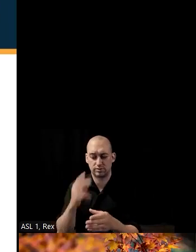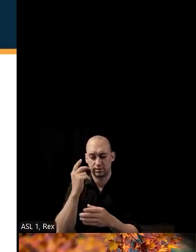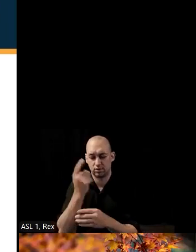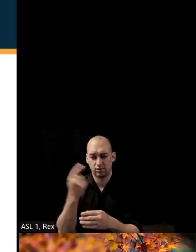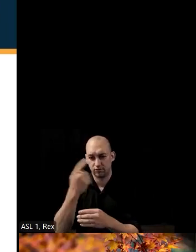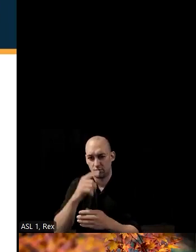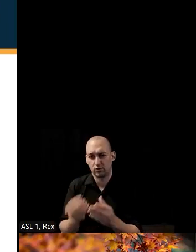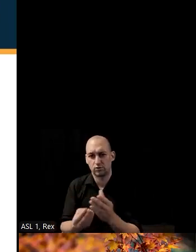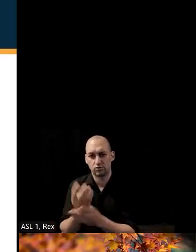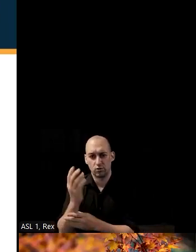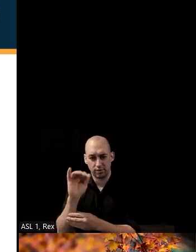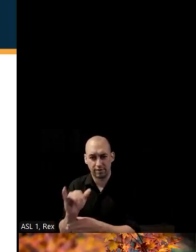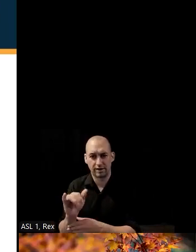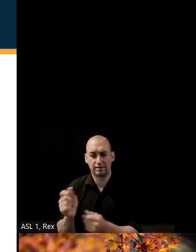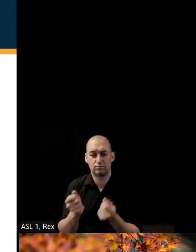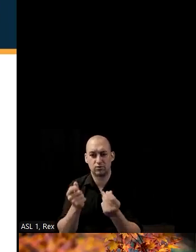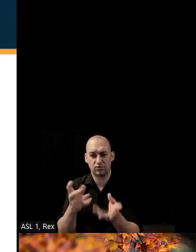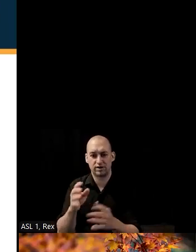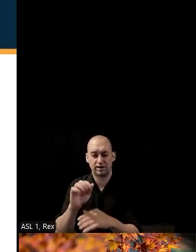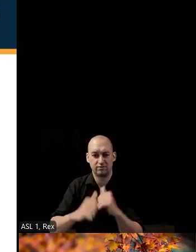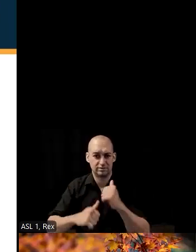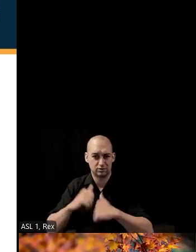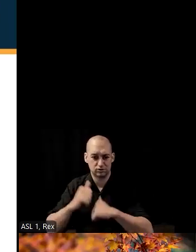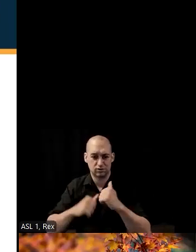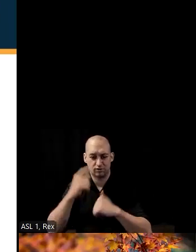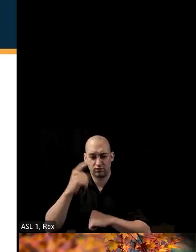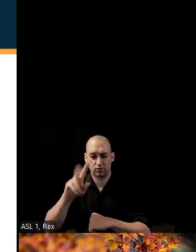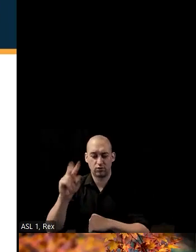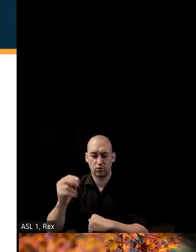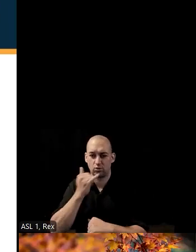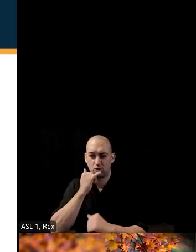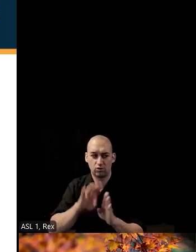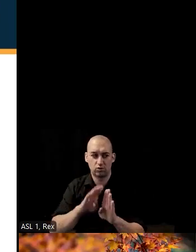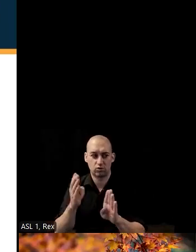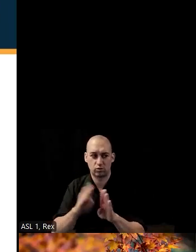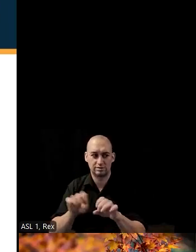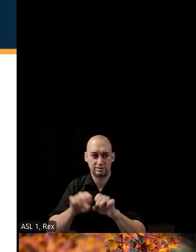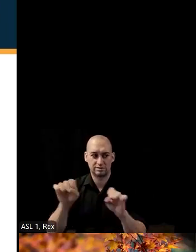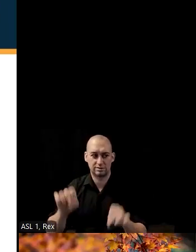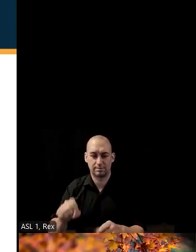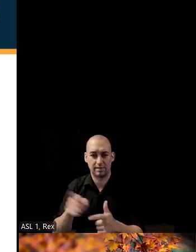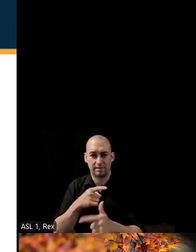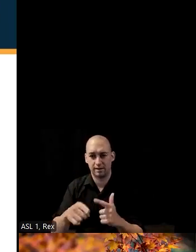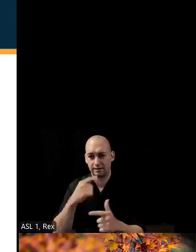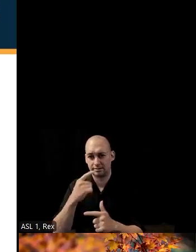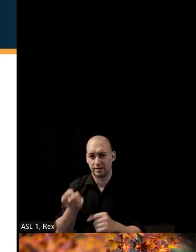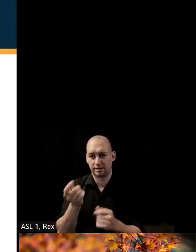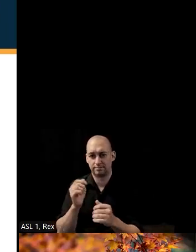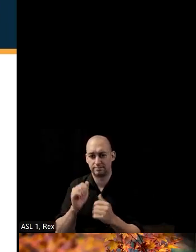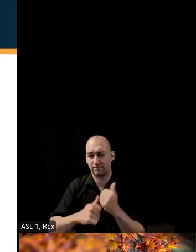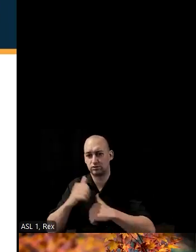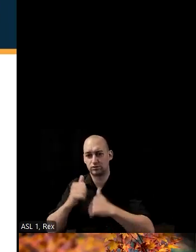to provide infrastructure for the no wrong door system. And then I mentioned the infrastructure that we're looking to develop: the